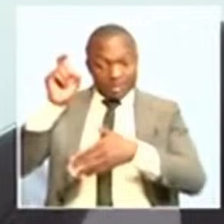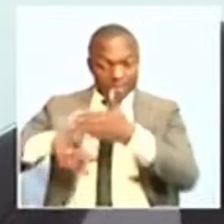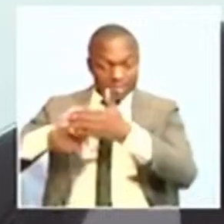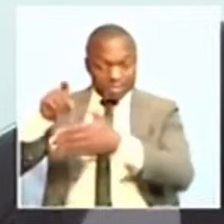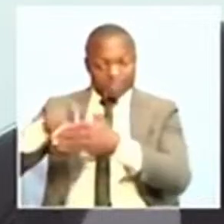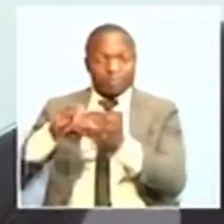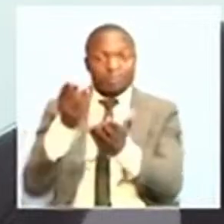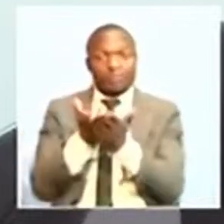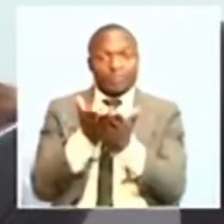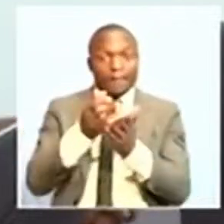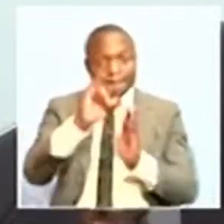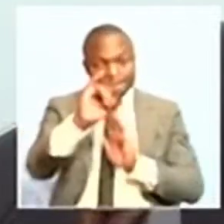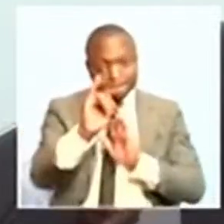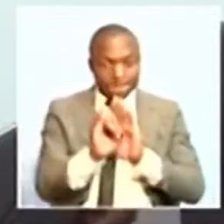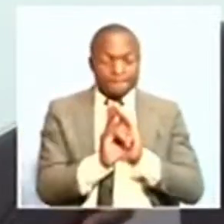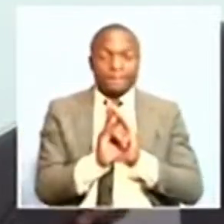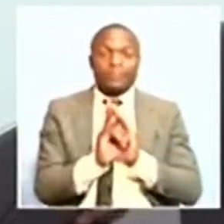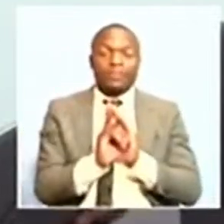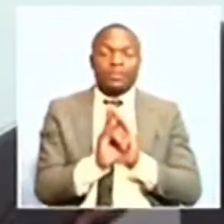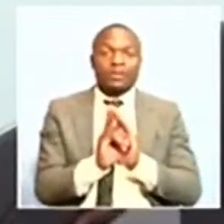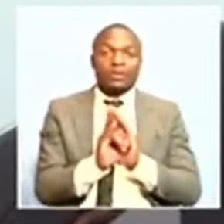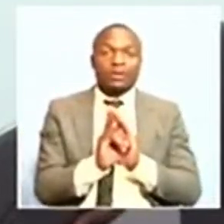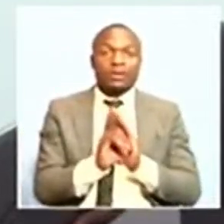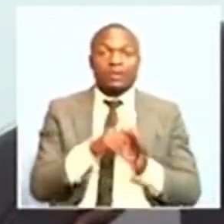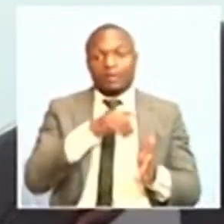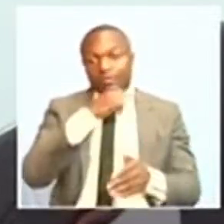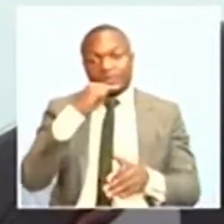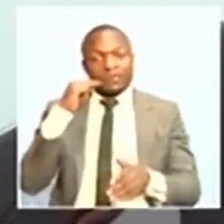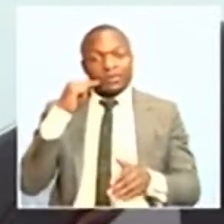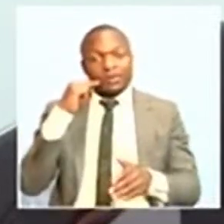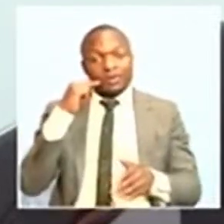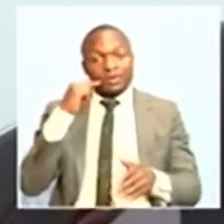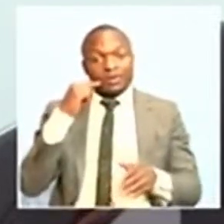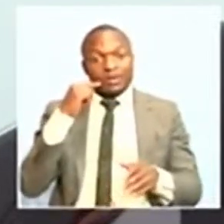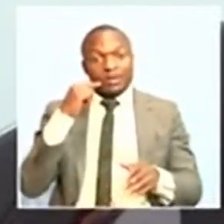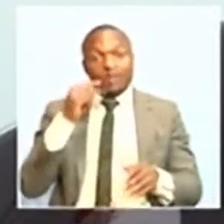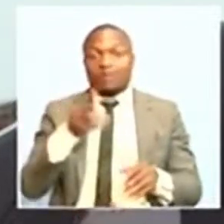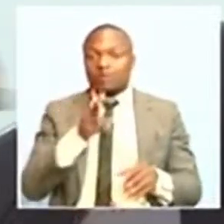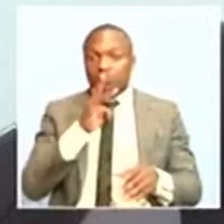proposed is the importation on garden hose pipes, and there's a list